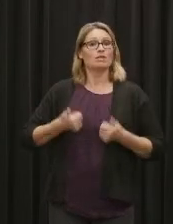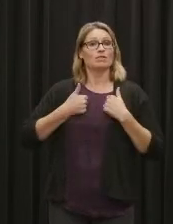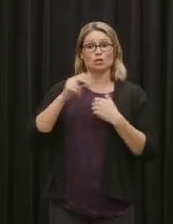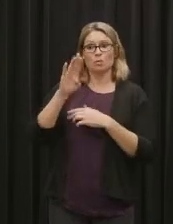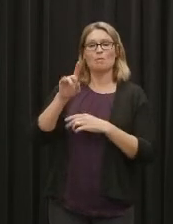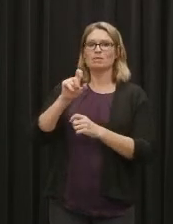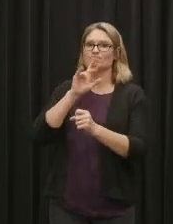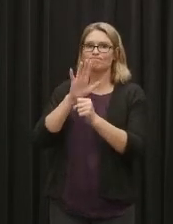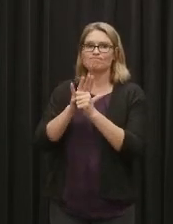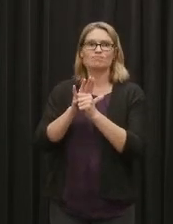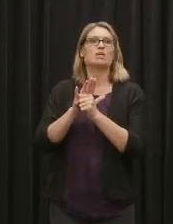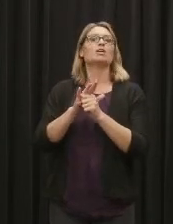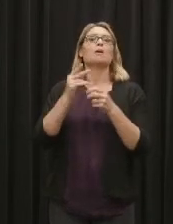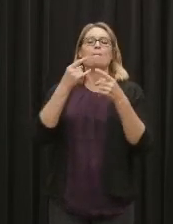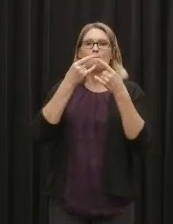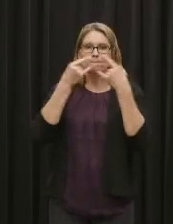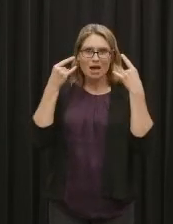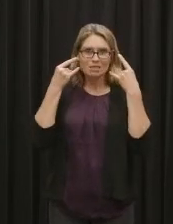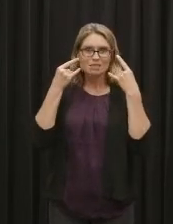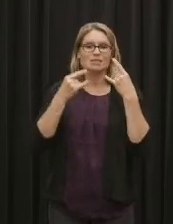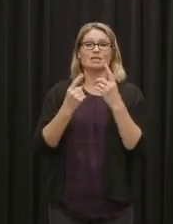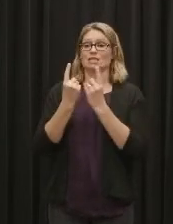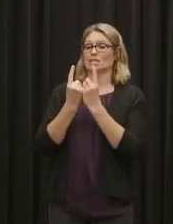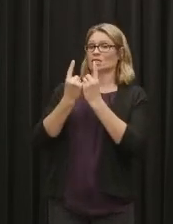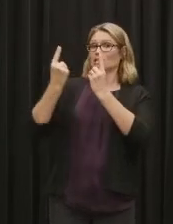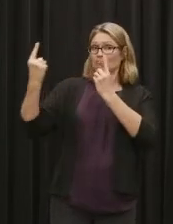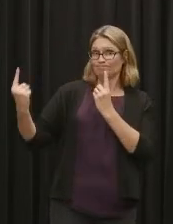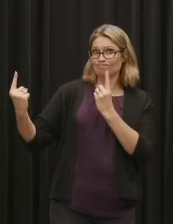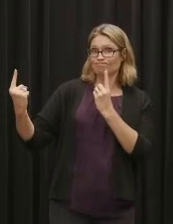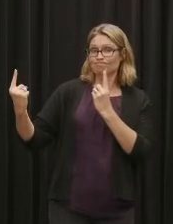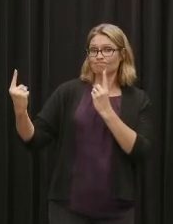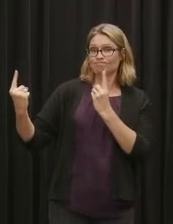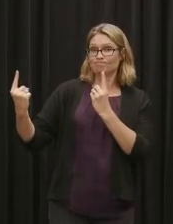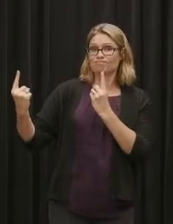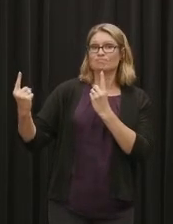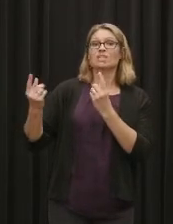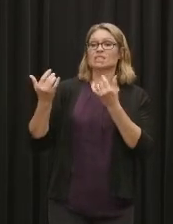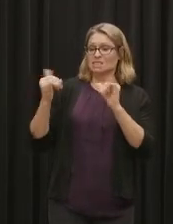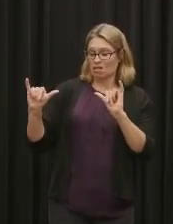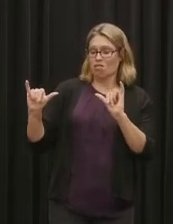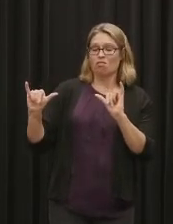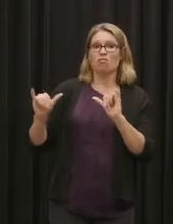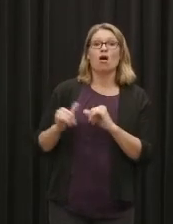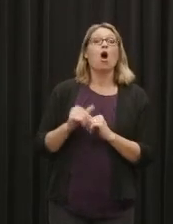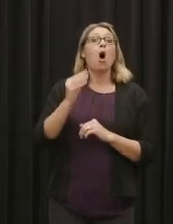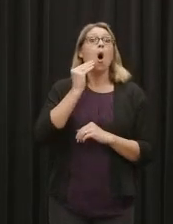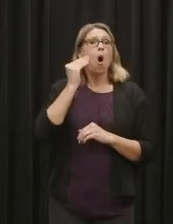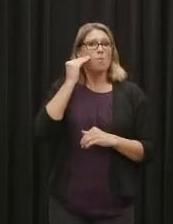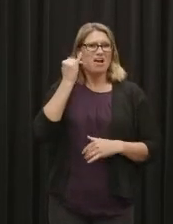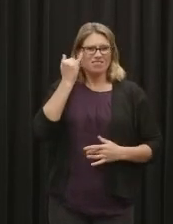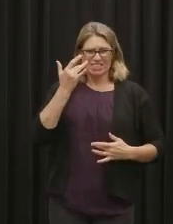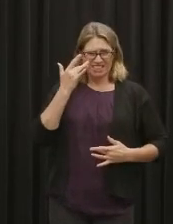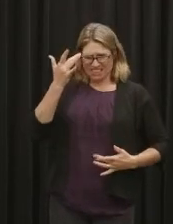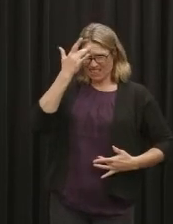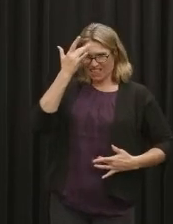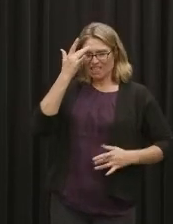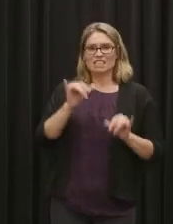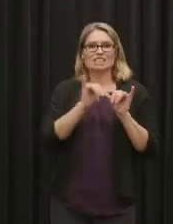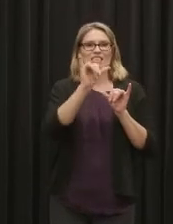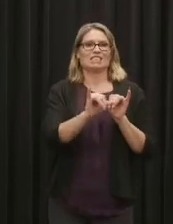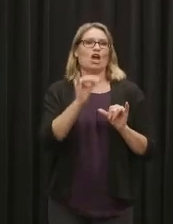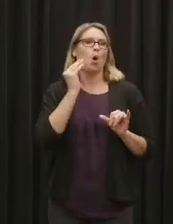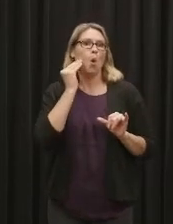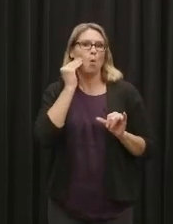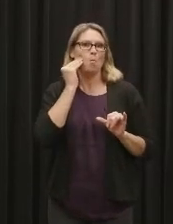wear masks in public places, maintain 2 meters of physical distance from one another at all times, and stay at home when you do not feel well, and get tested if you have